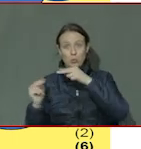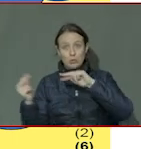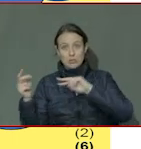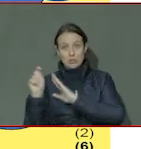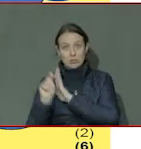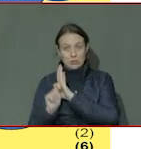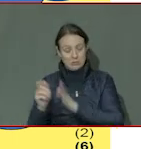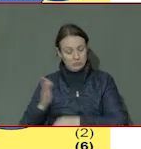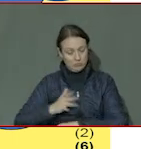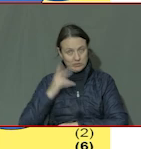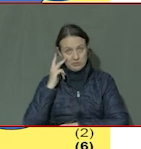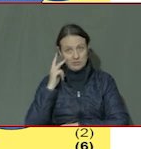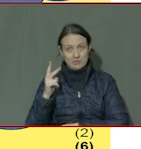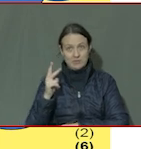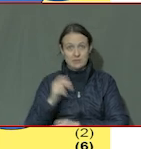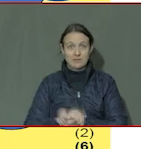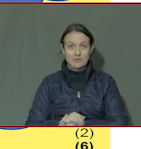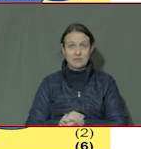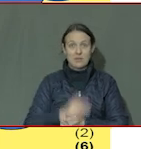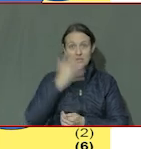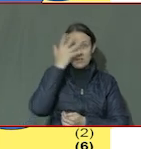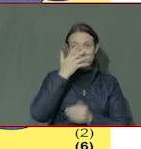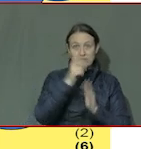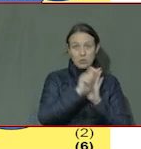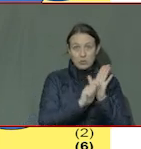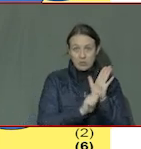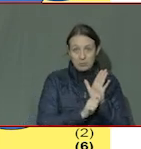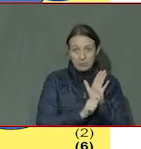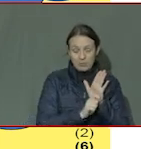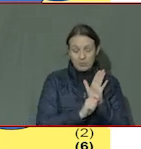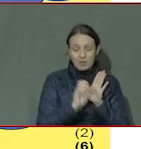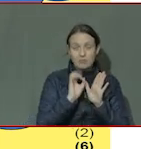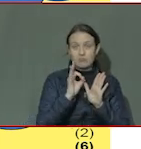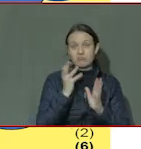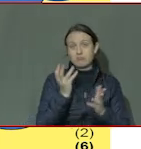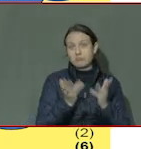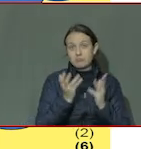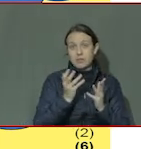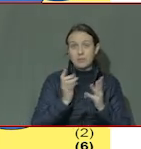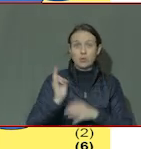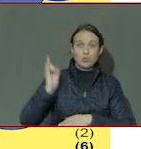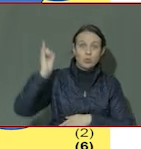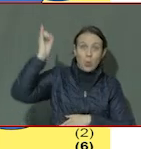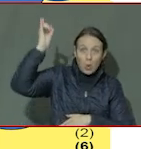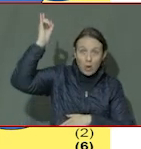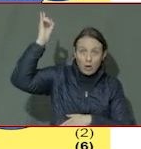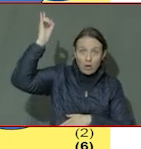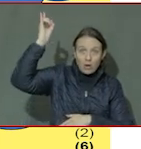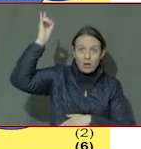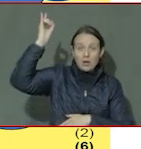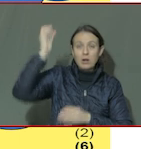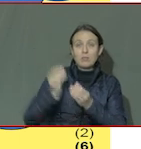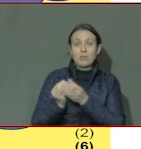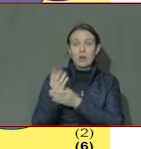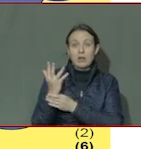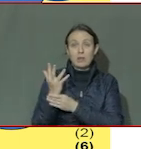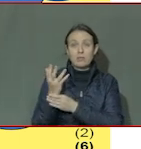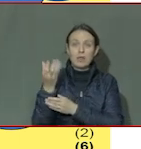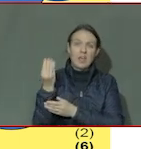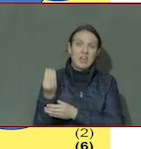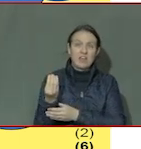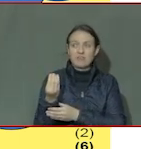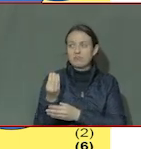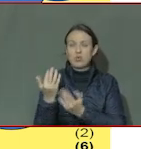Then, the phenotype, if we have tall plant which has green